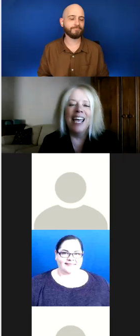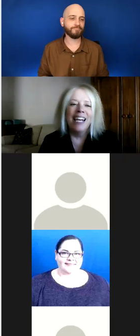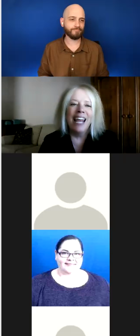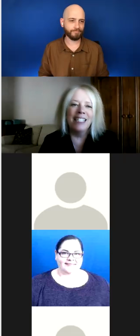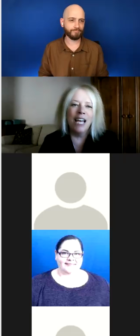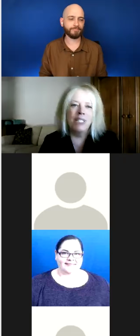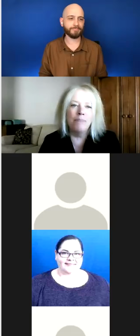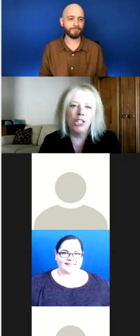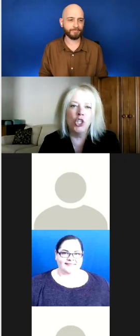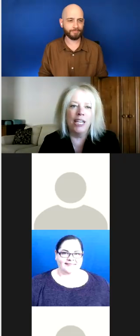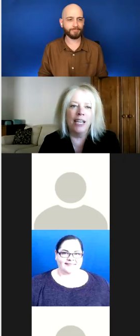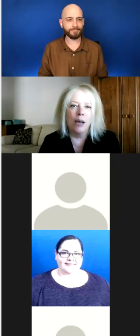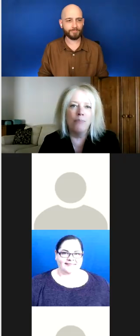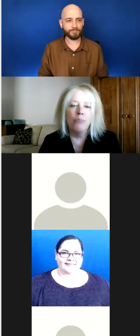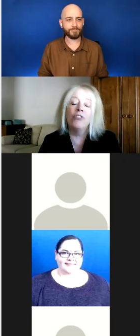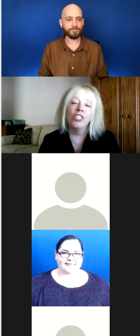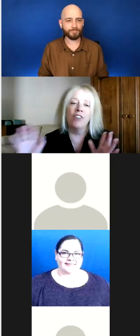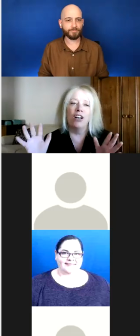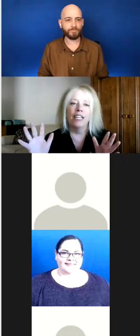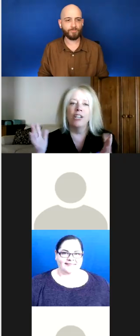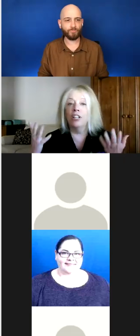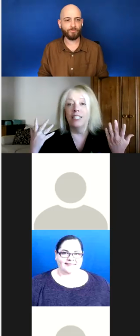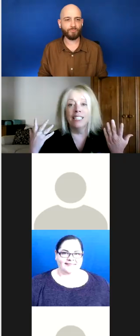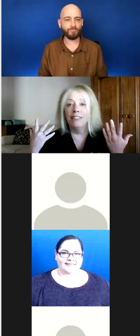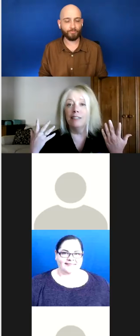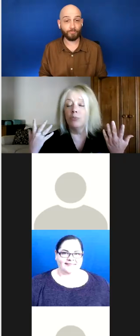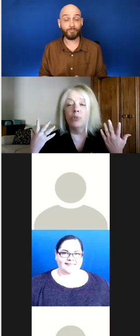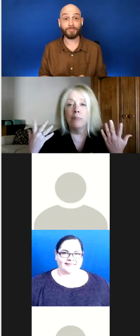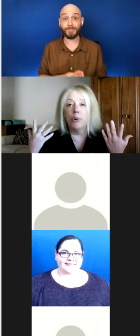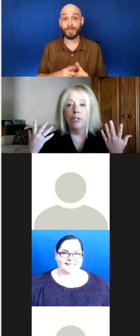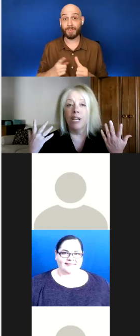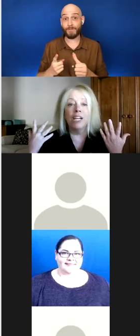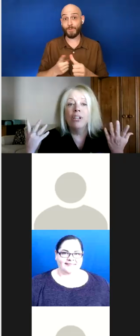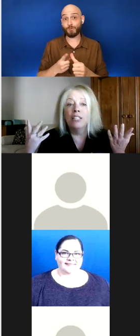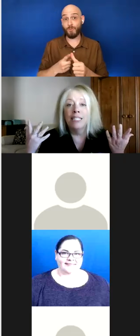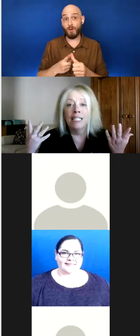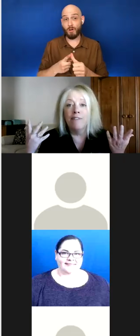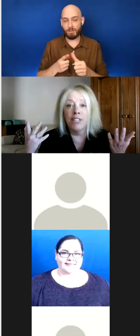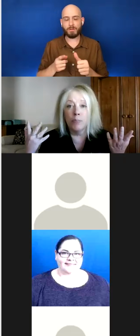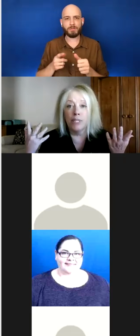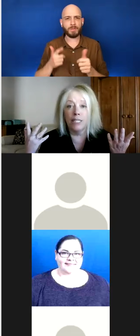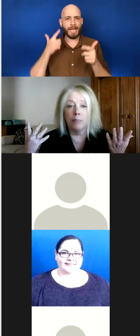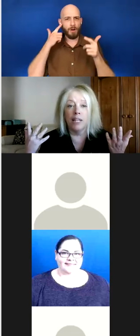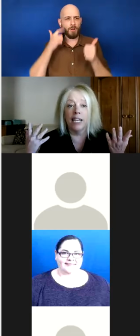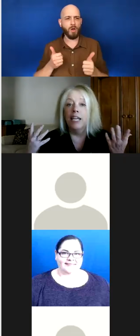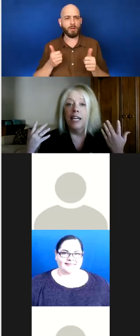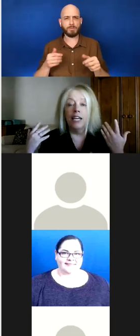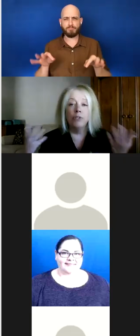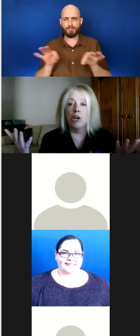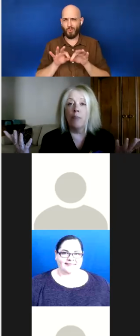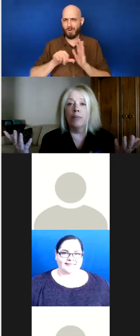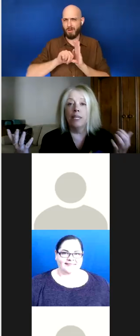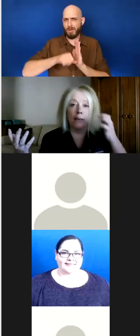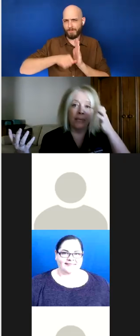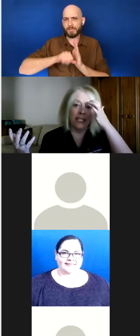Okay, and as I was mentioning, well, first of all, hearing loss is really important, right? Hearing loss is an invisible disability. If